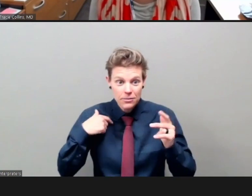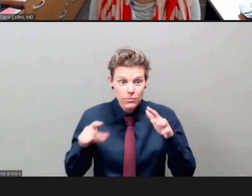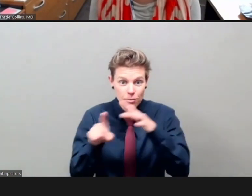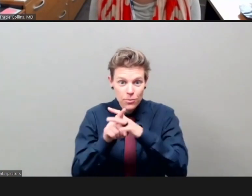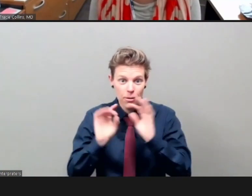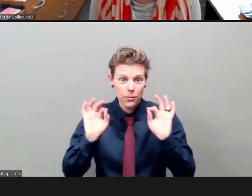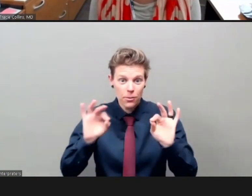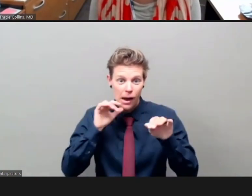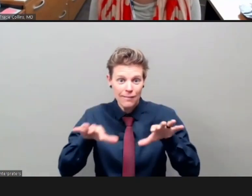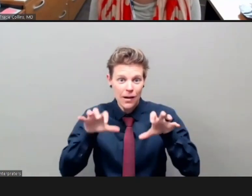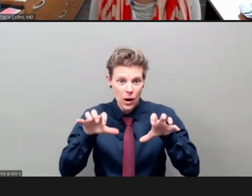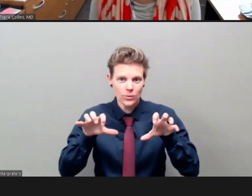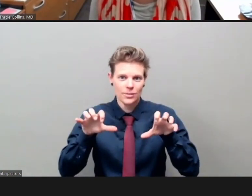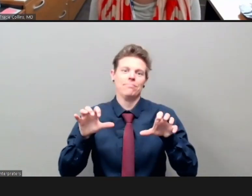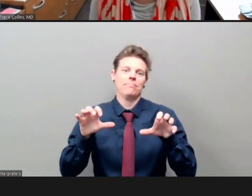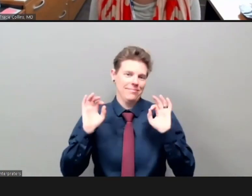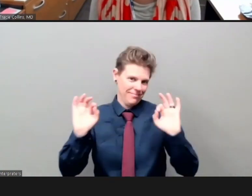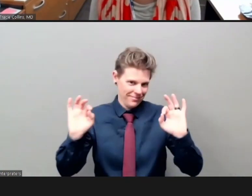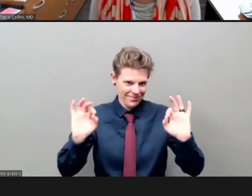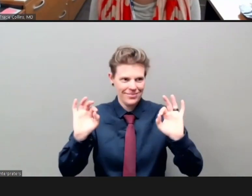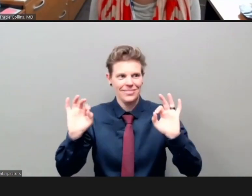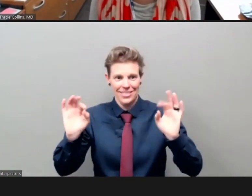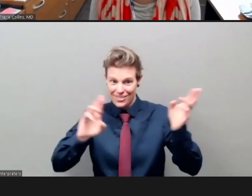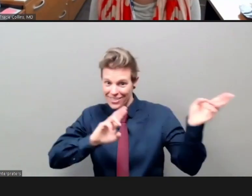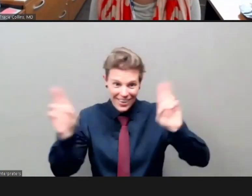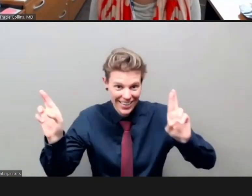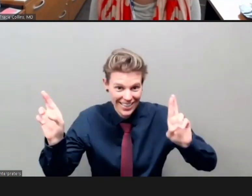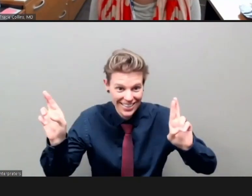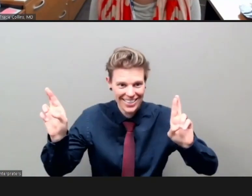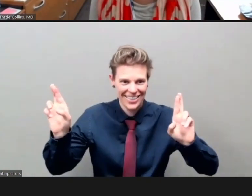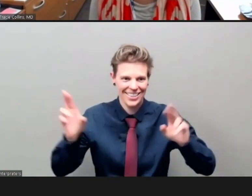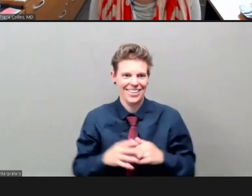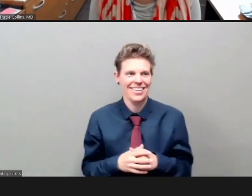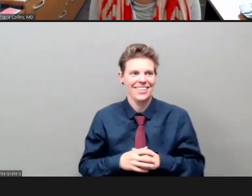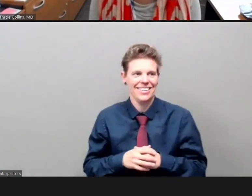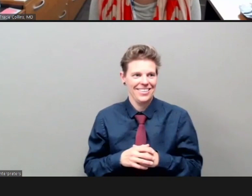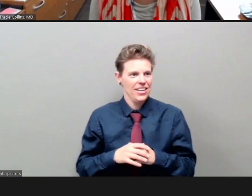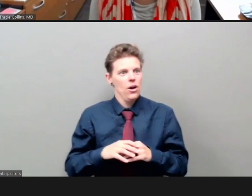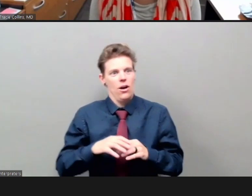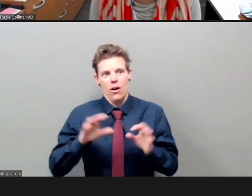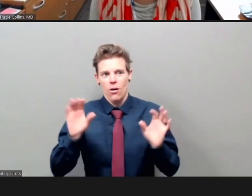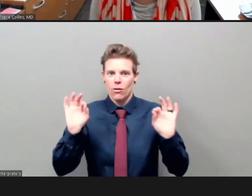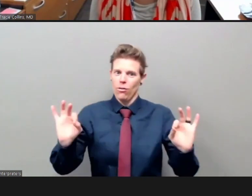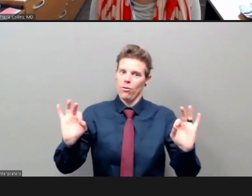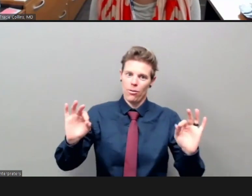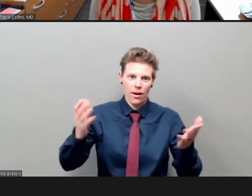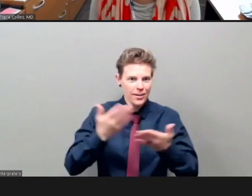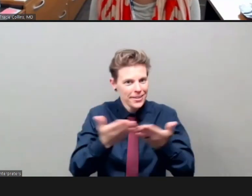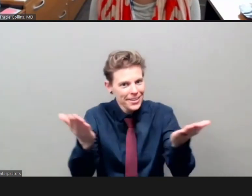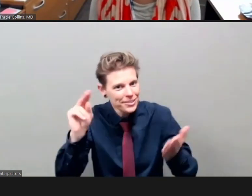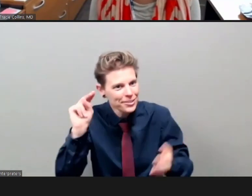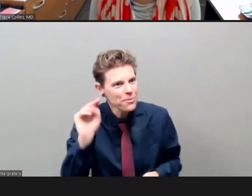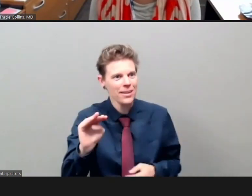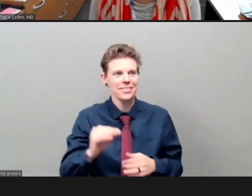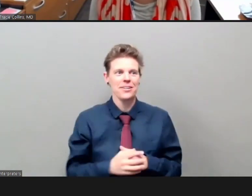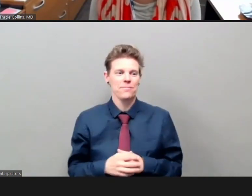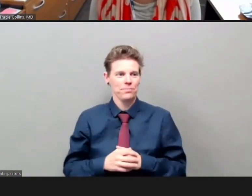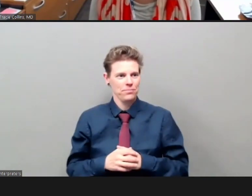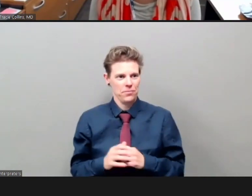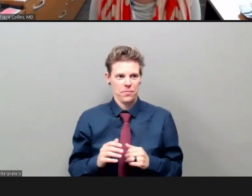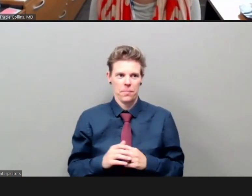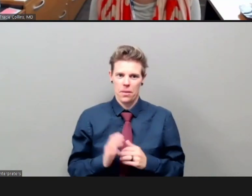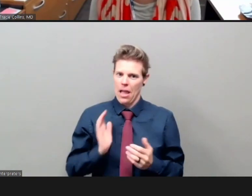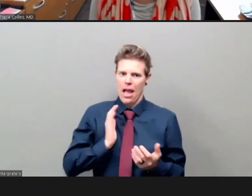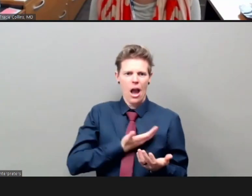Are we ready to go? We're ready to go. All right, New Mexico, let's do our COVID update. And